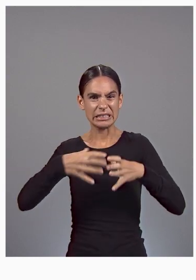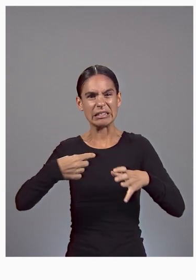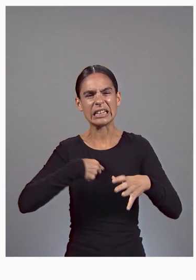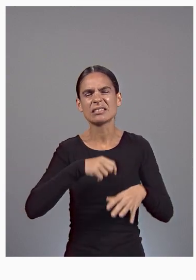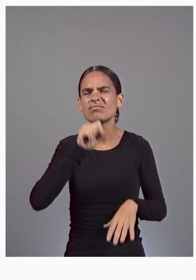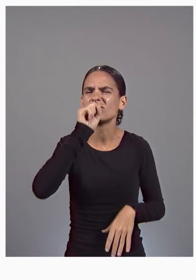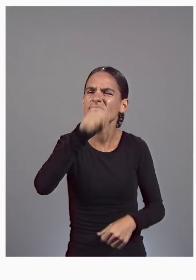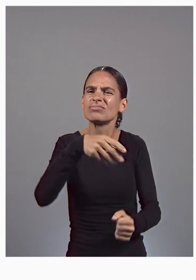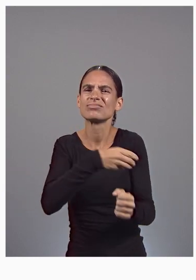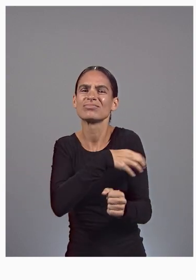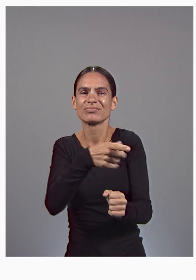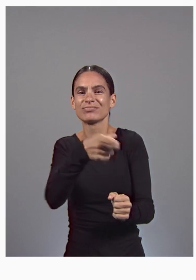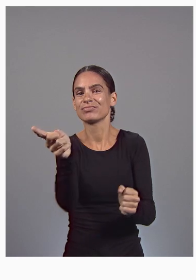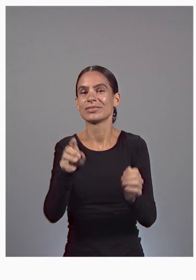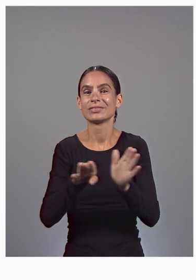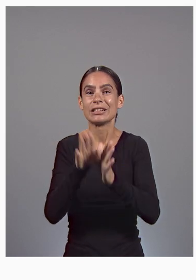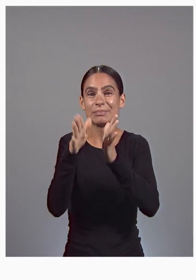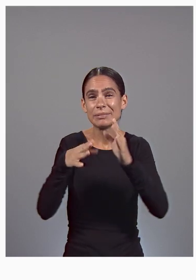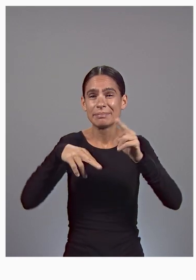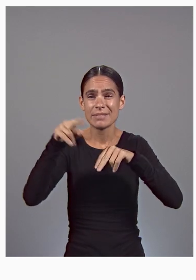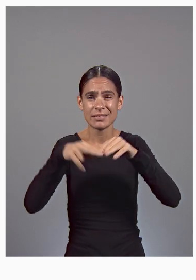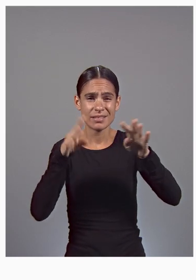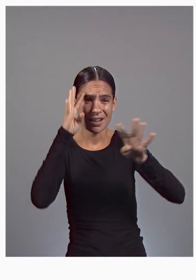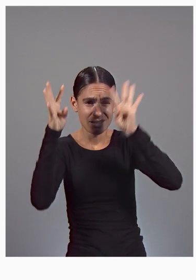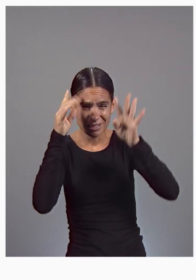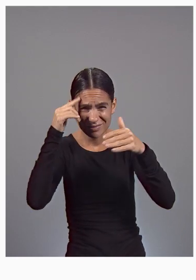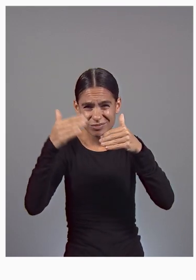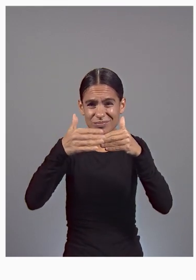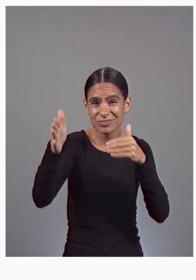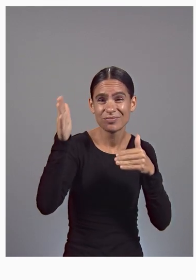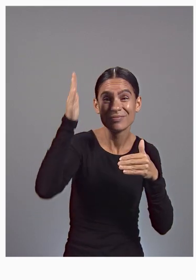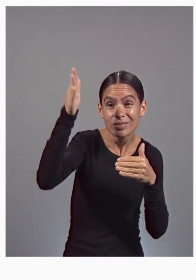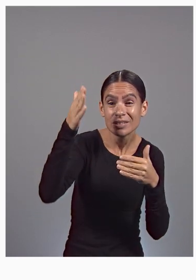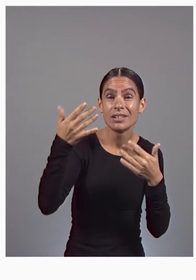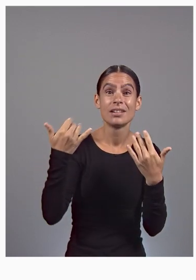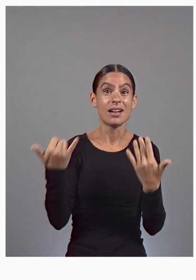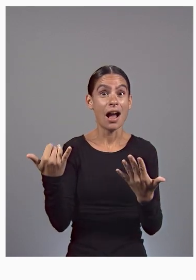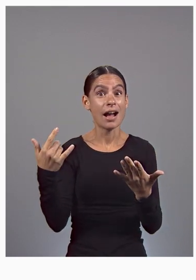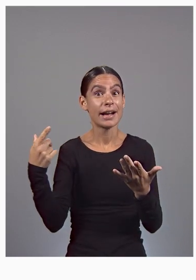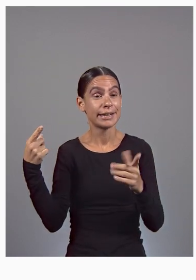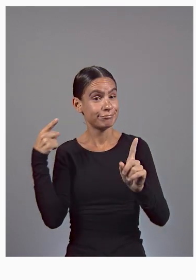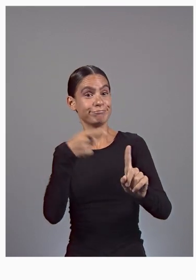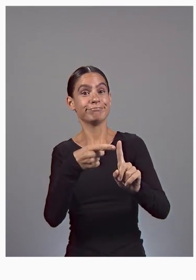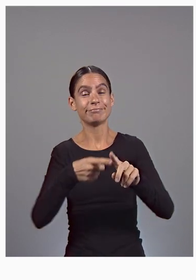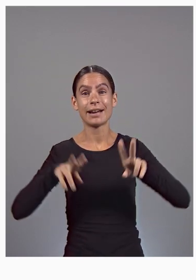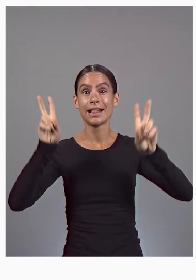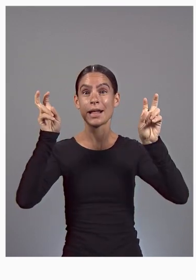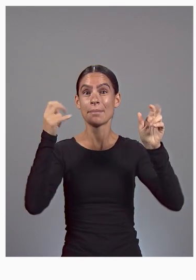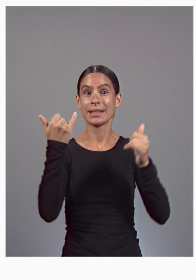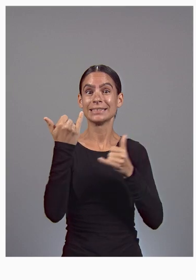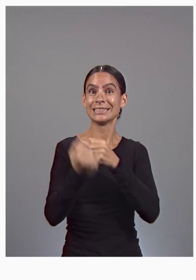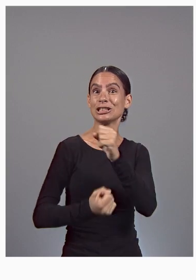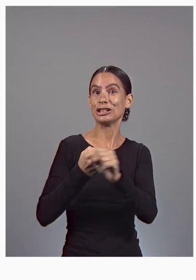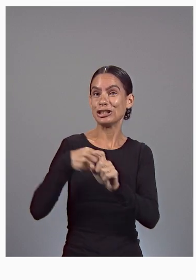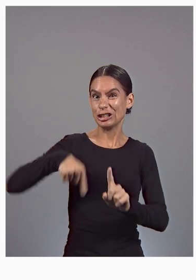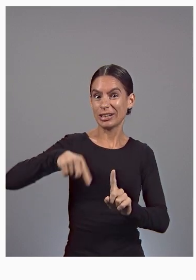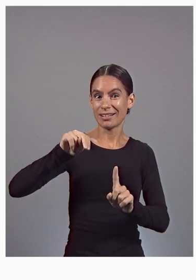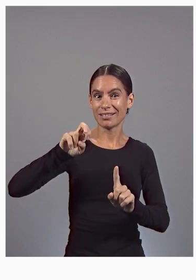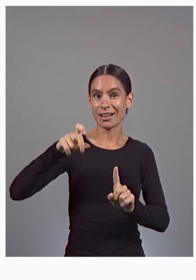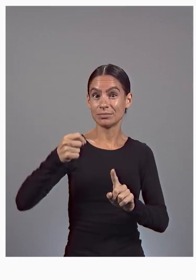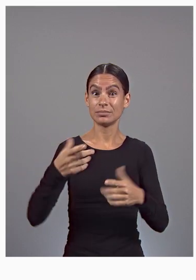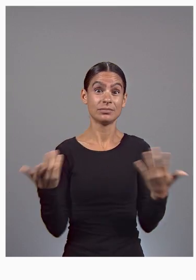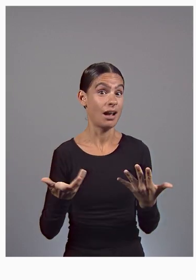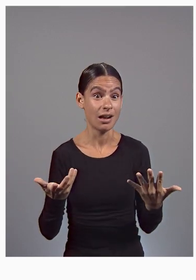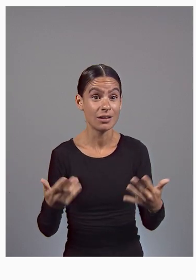to build innovations for the future, which leads me to the theme of Next this year. Today, meet